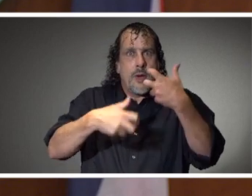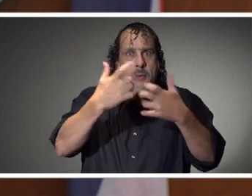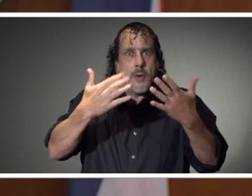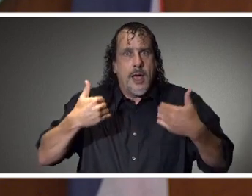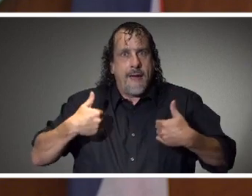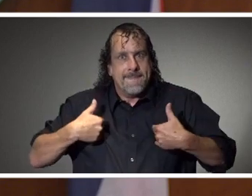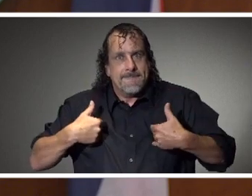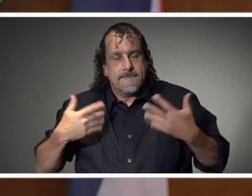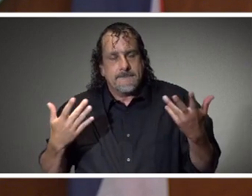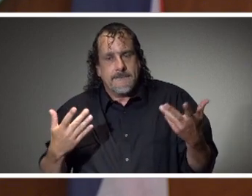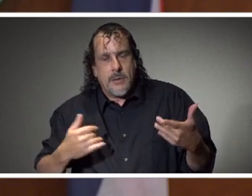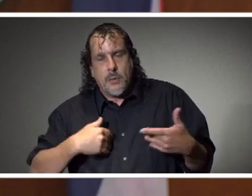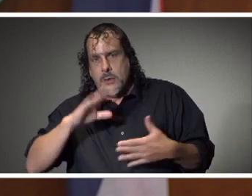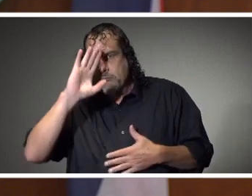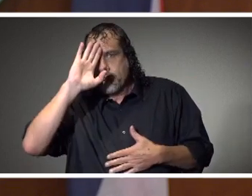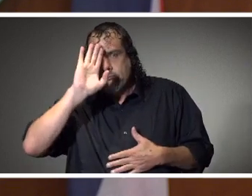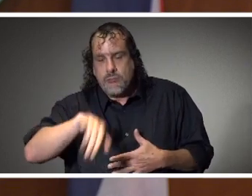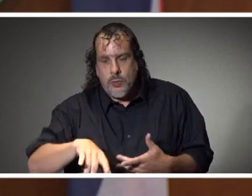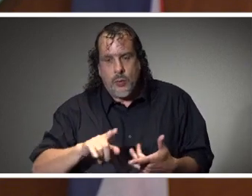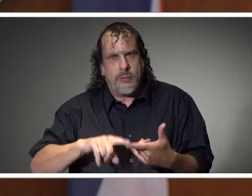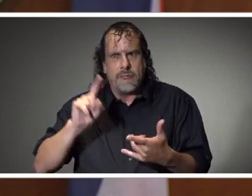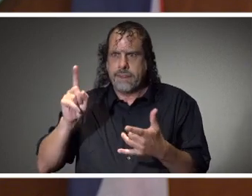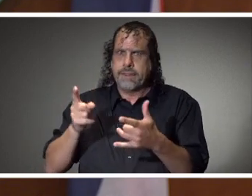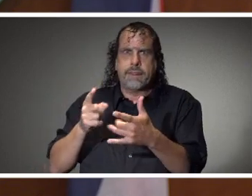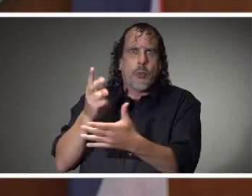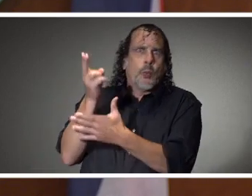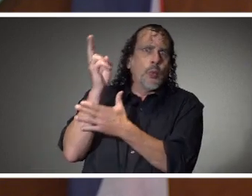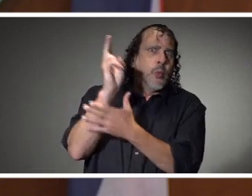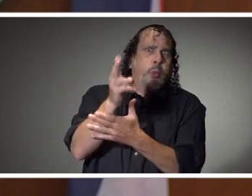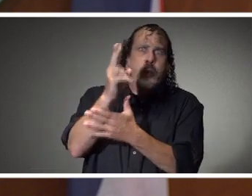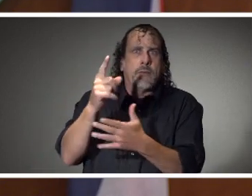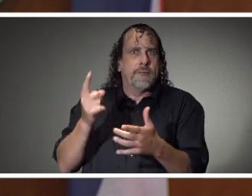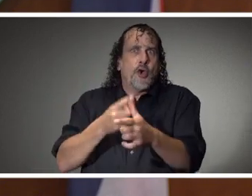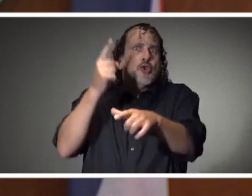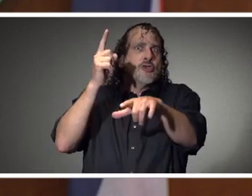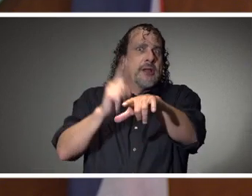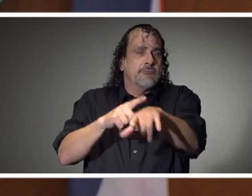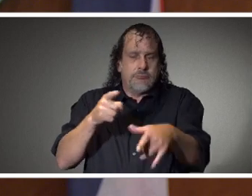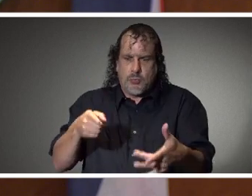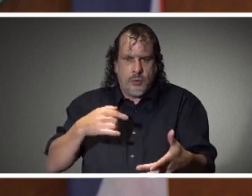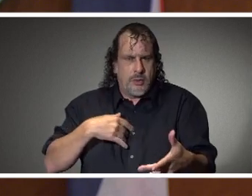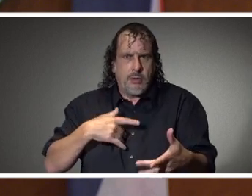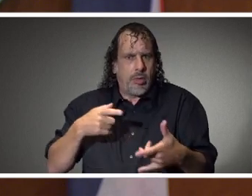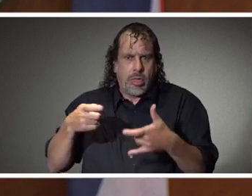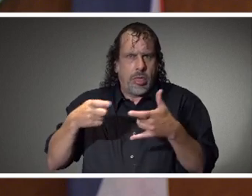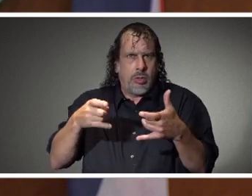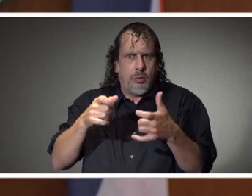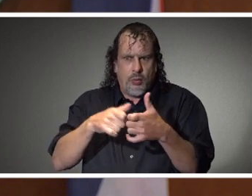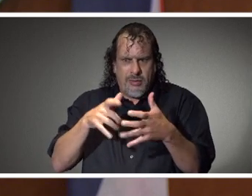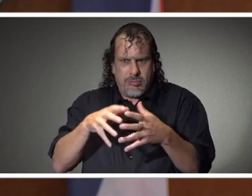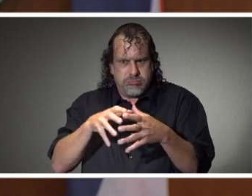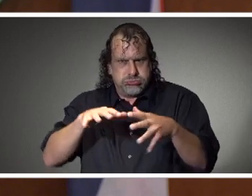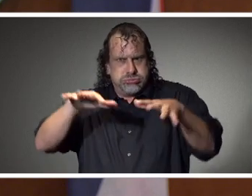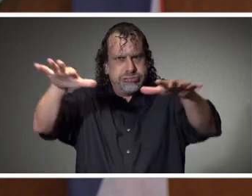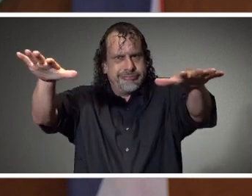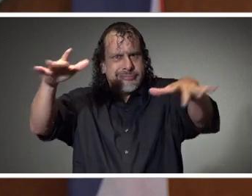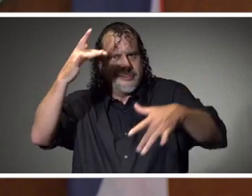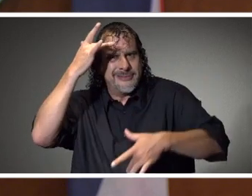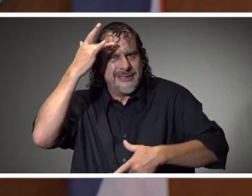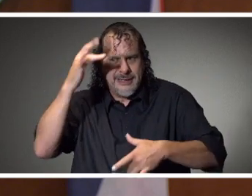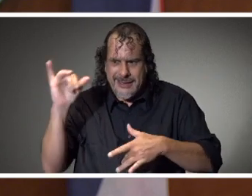We know that this is historic. Our country hasn't dealt with a pandemic of this magnitude in